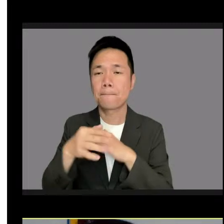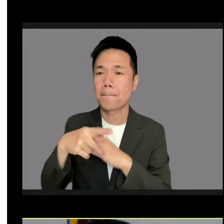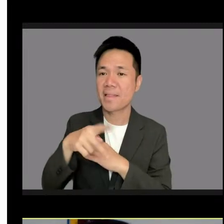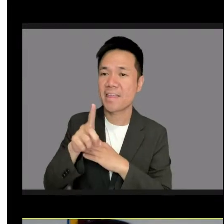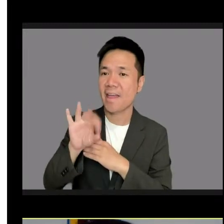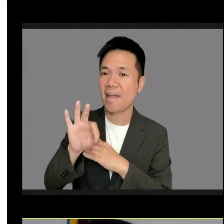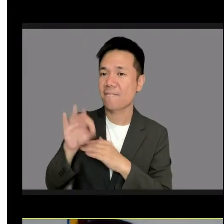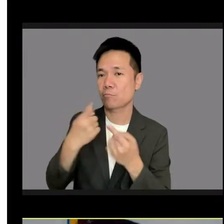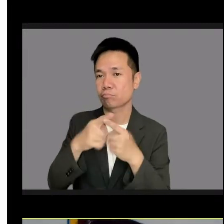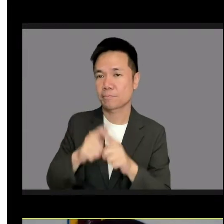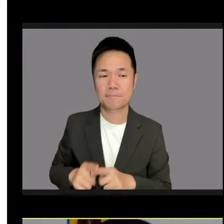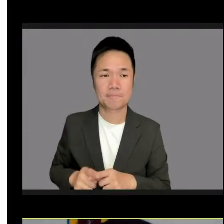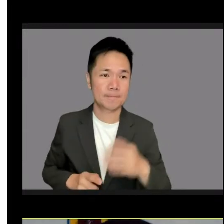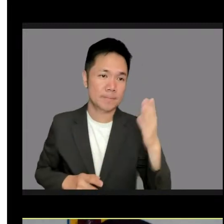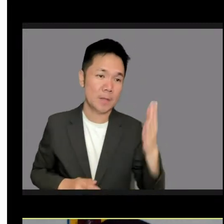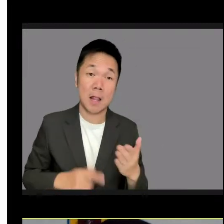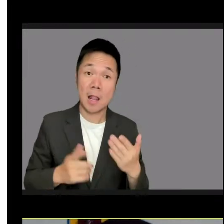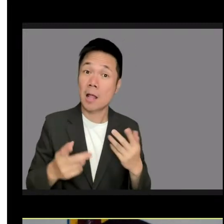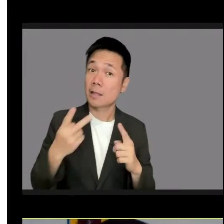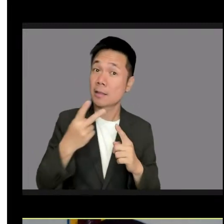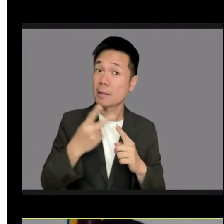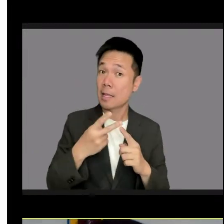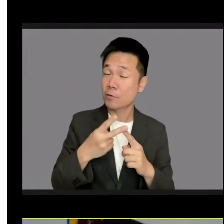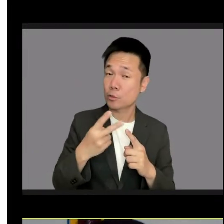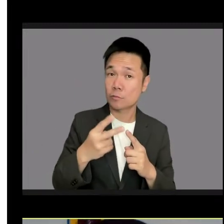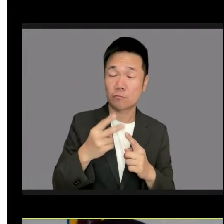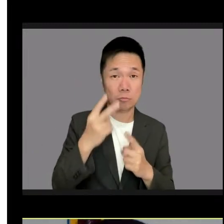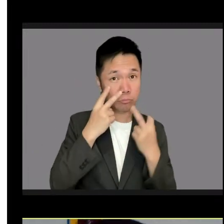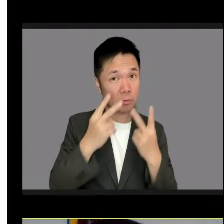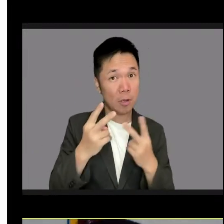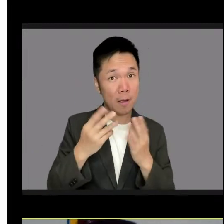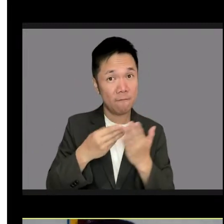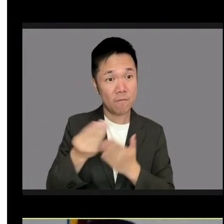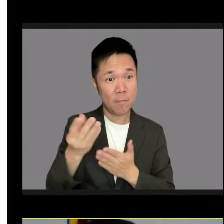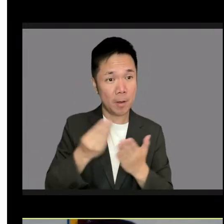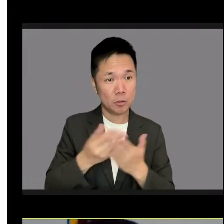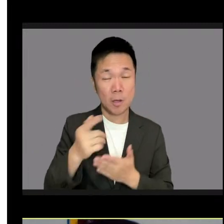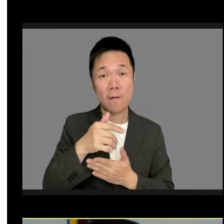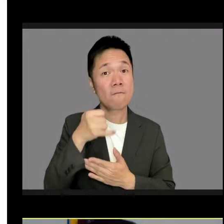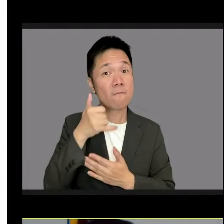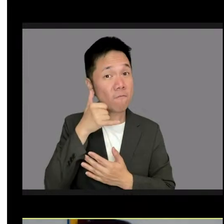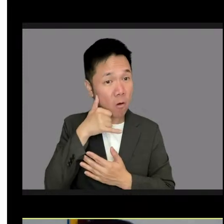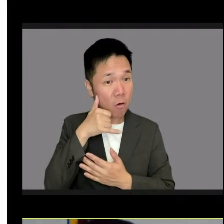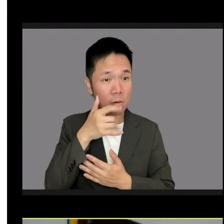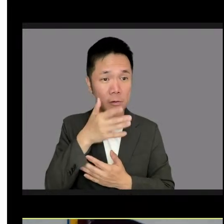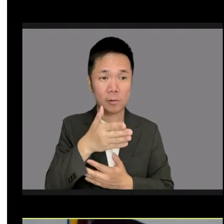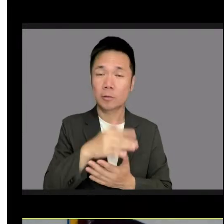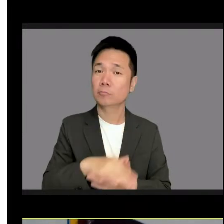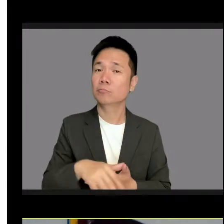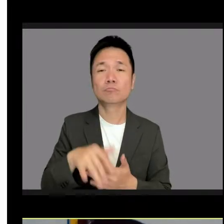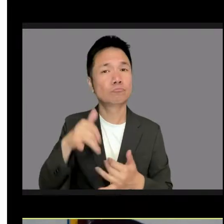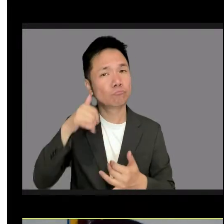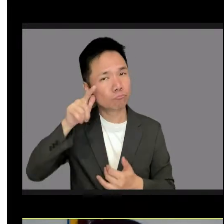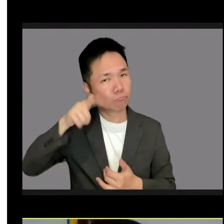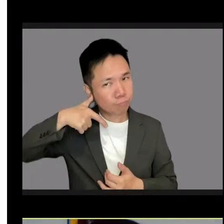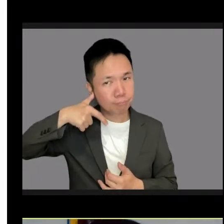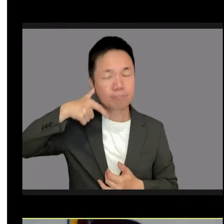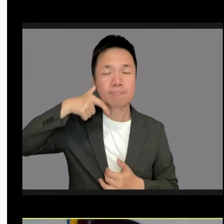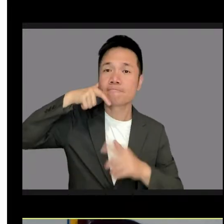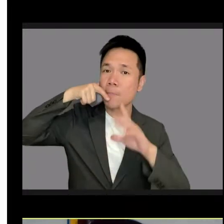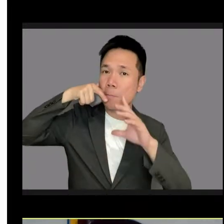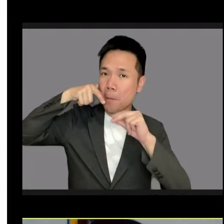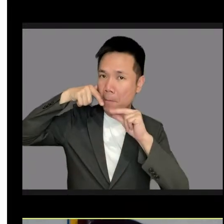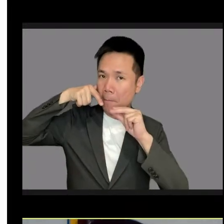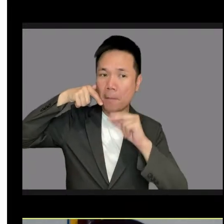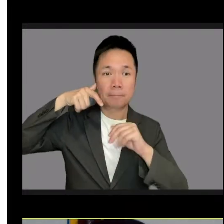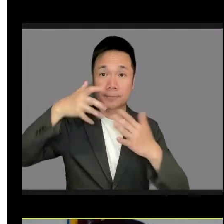media that people use for information. Phones, obviously. Then you have audio conferencing, video conferencing, webinar